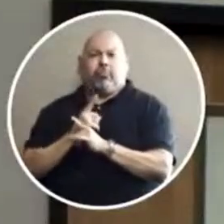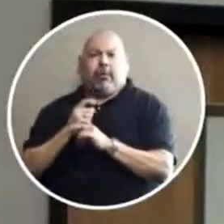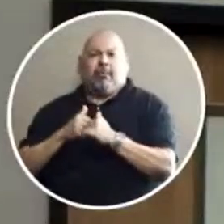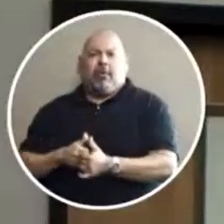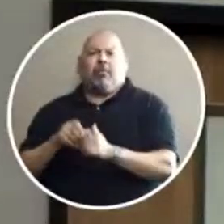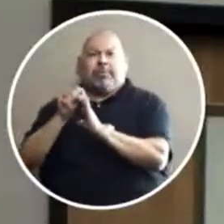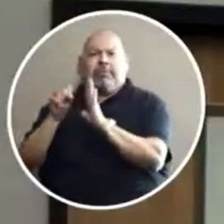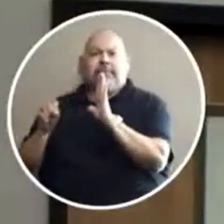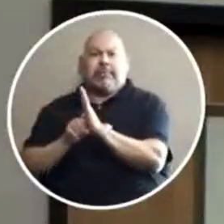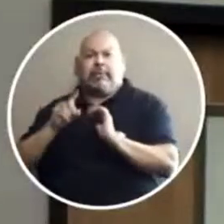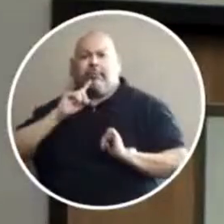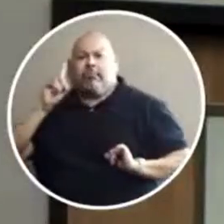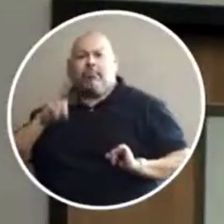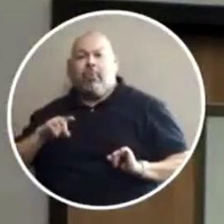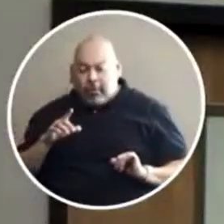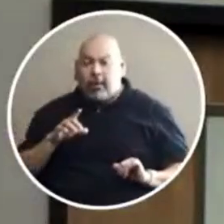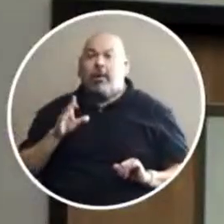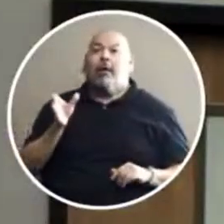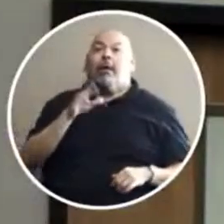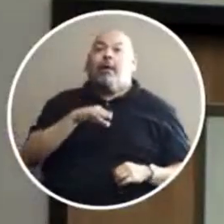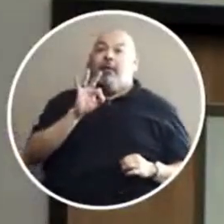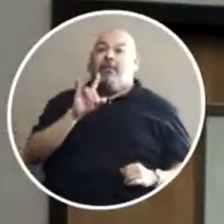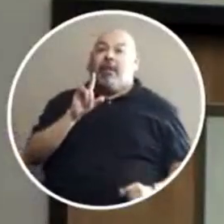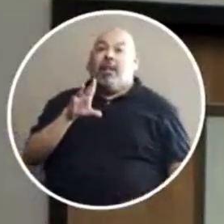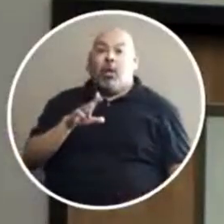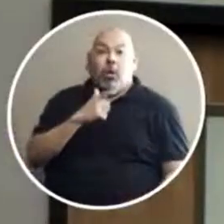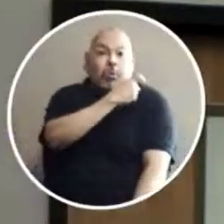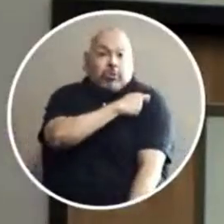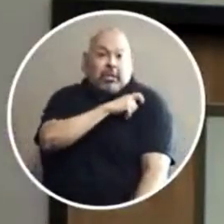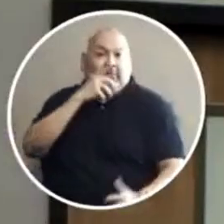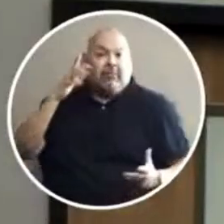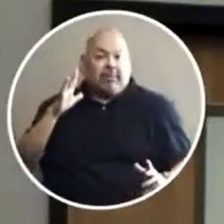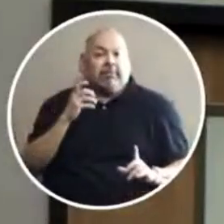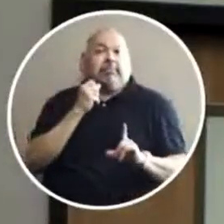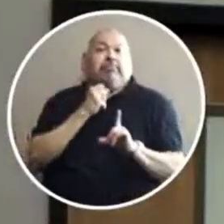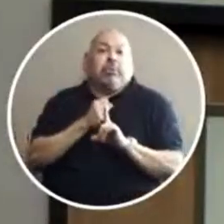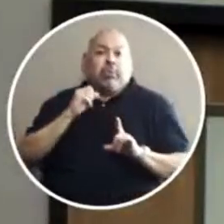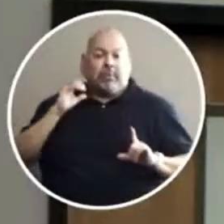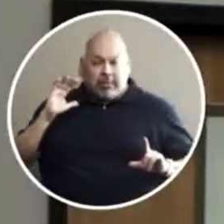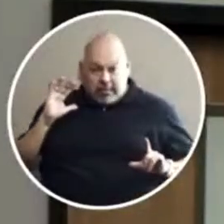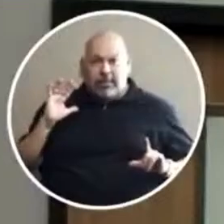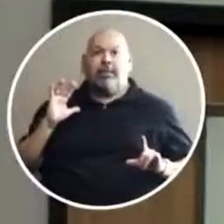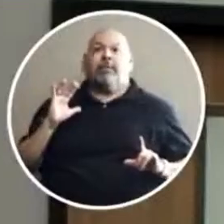business. For the flu campaign, we've hit